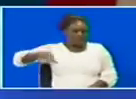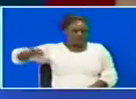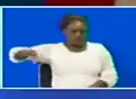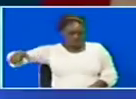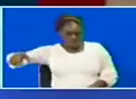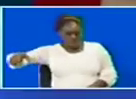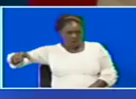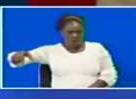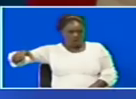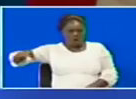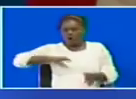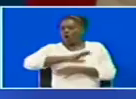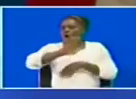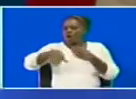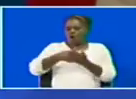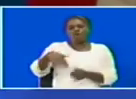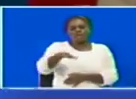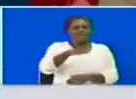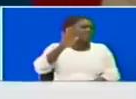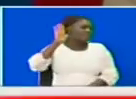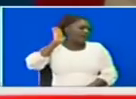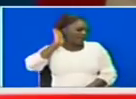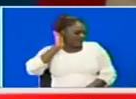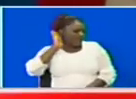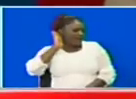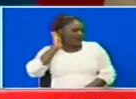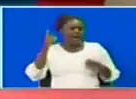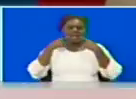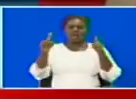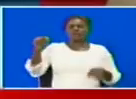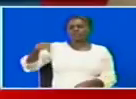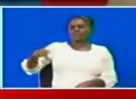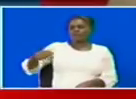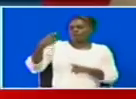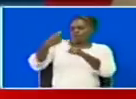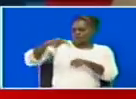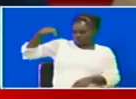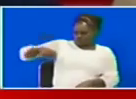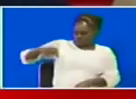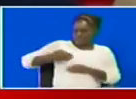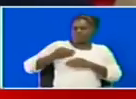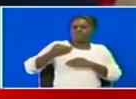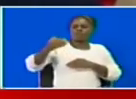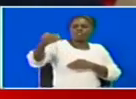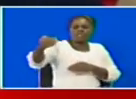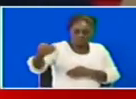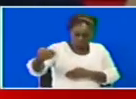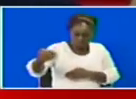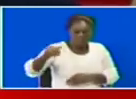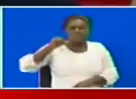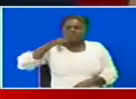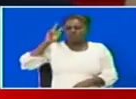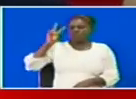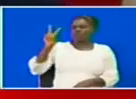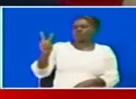every foreign capital and in every Hall of power from this day forward a new